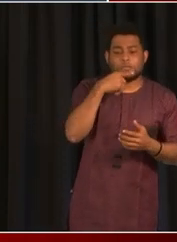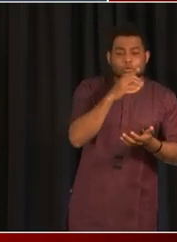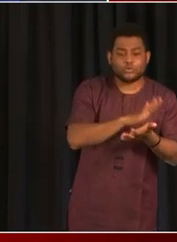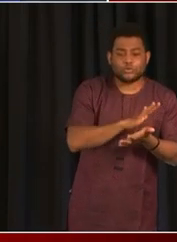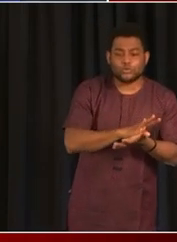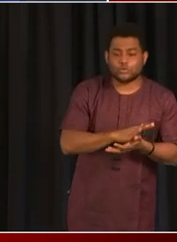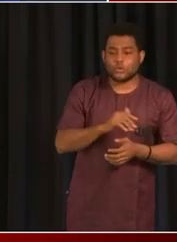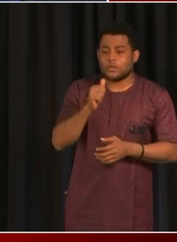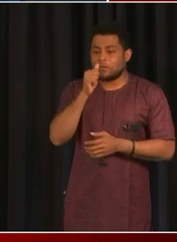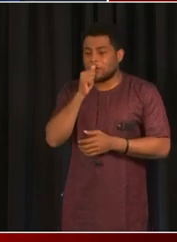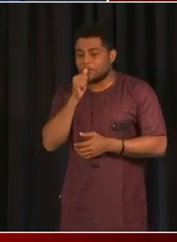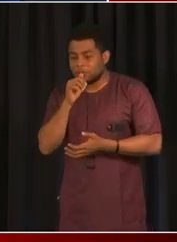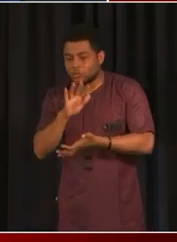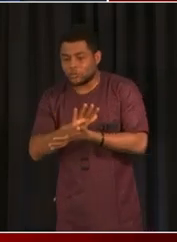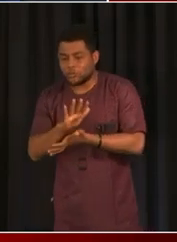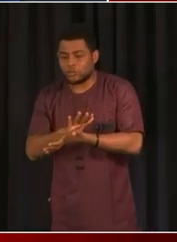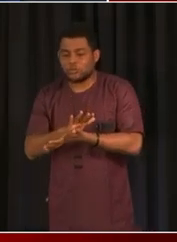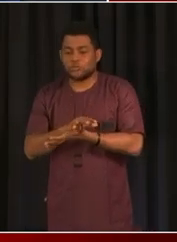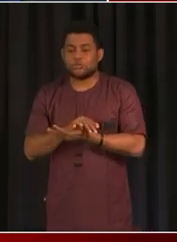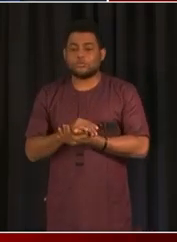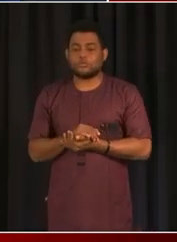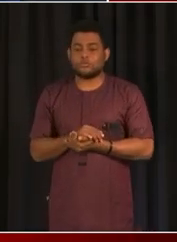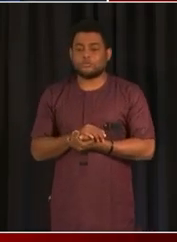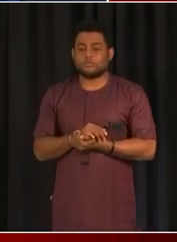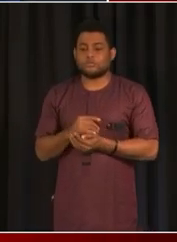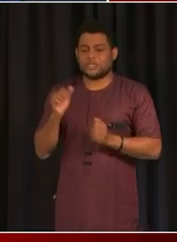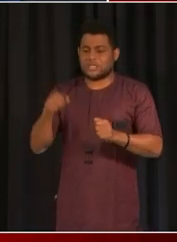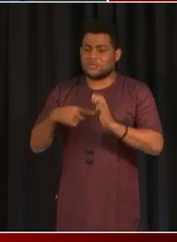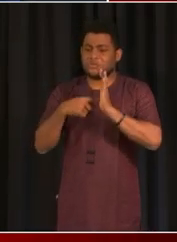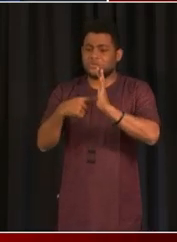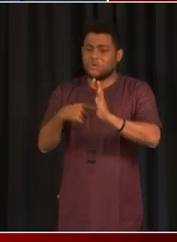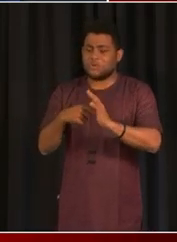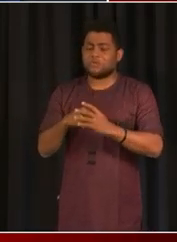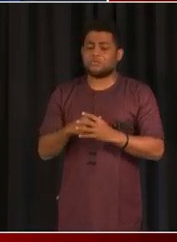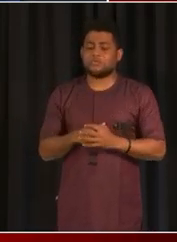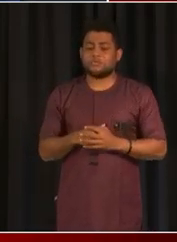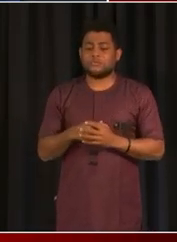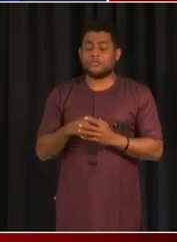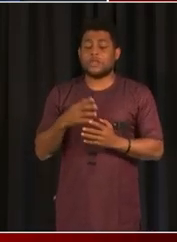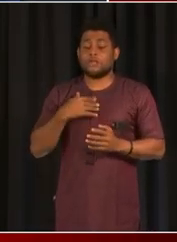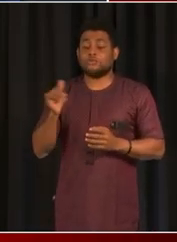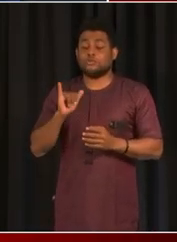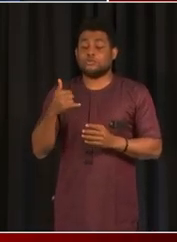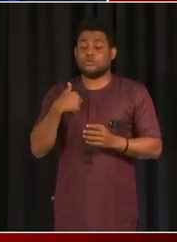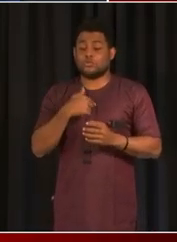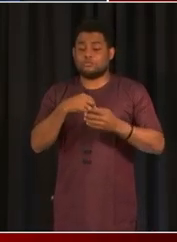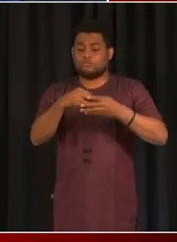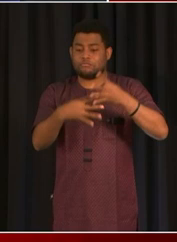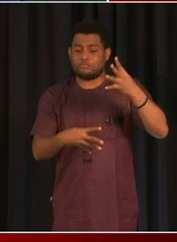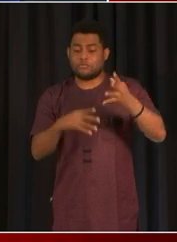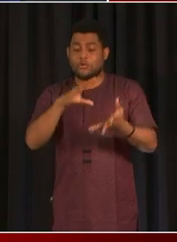list, because again of this data suppression piece, we list the total number of